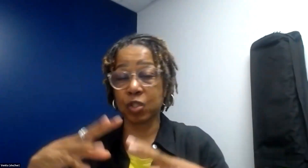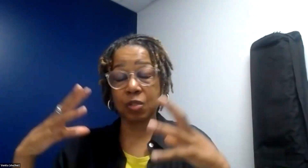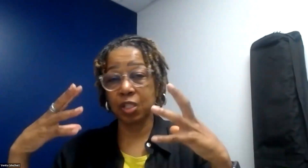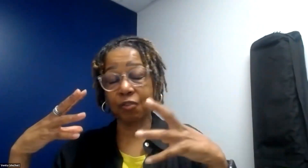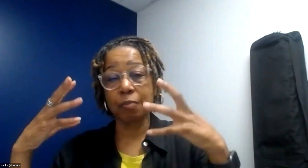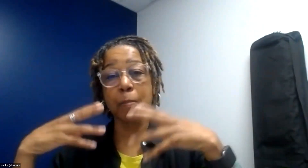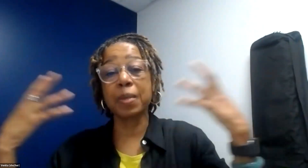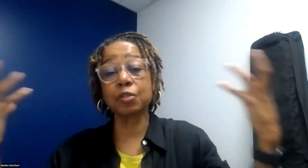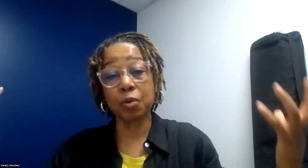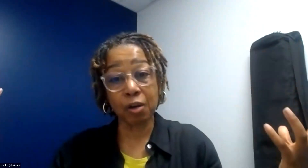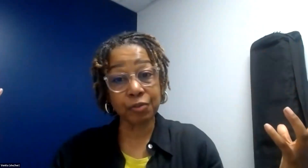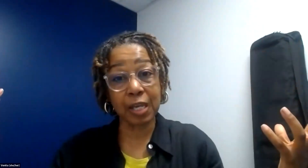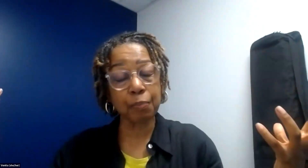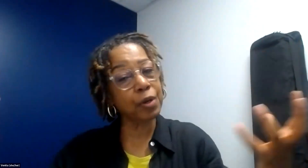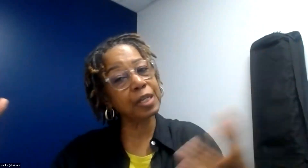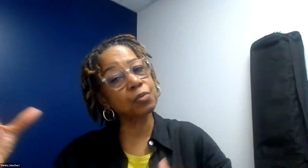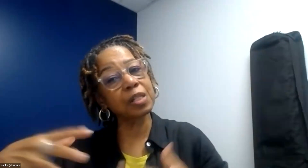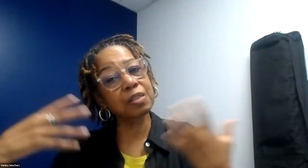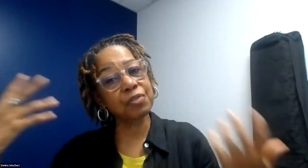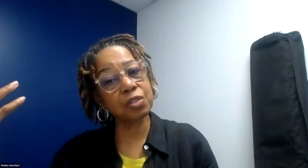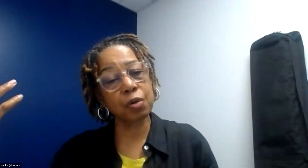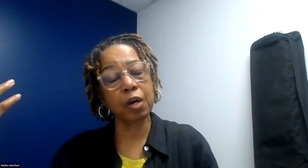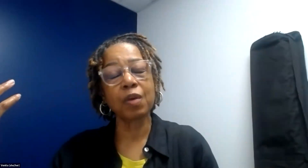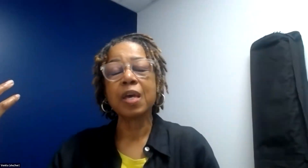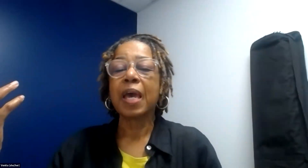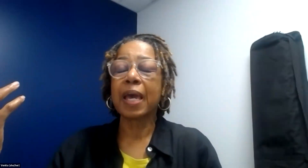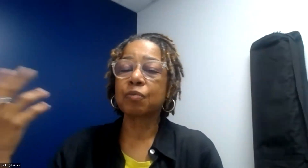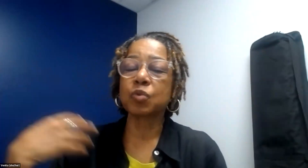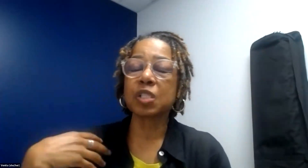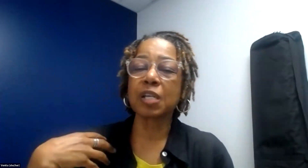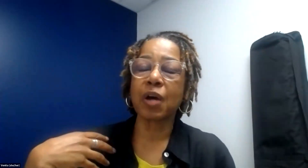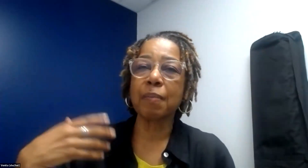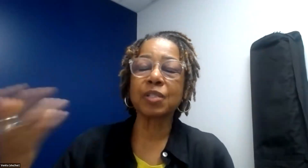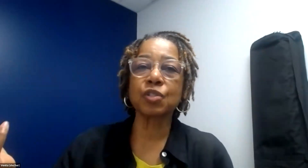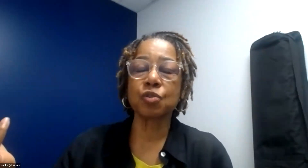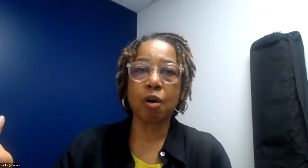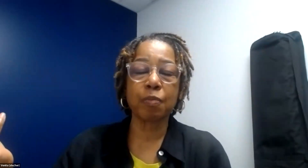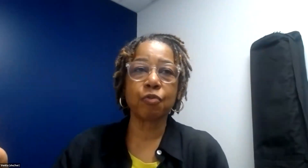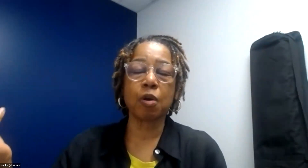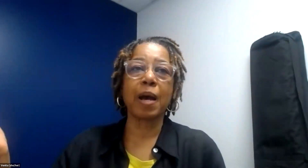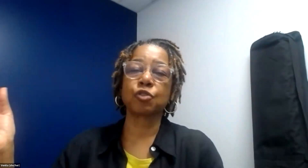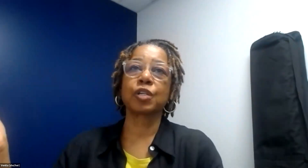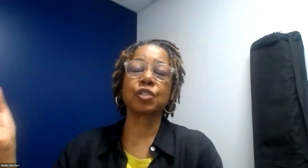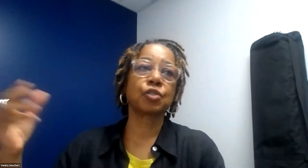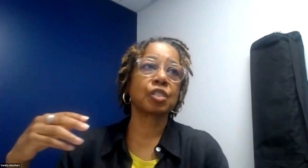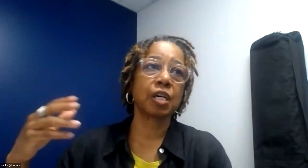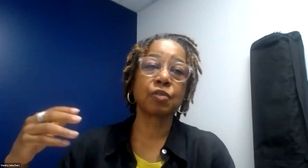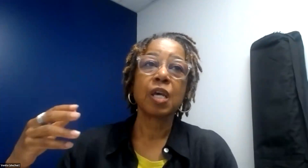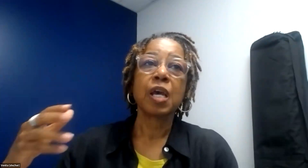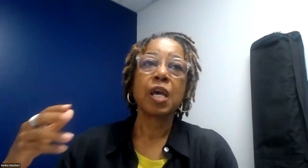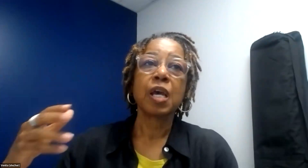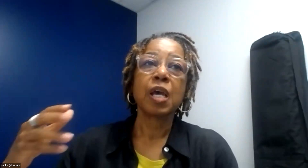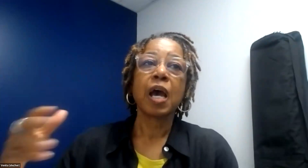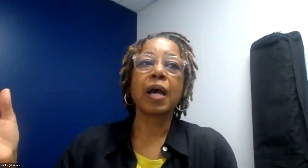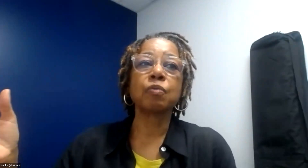that just from a mental health standpoint, as well as a physical health. And, I mentioned to you all before about trusting yourselves.